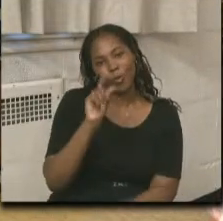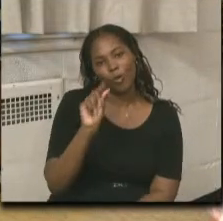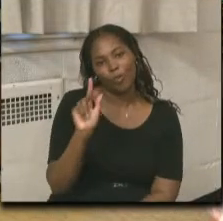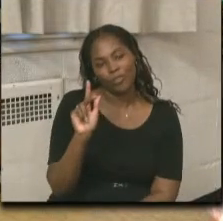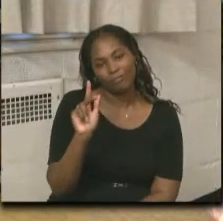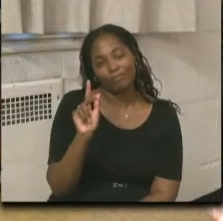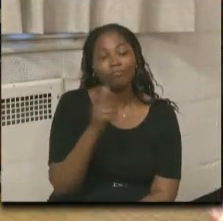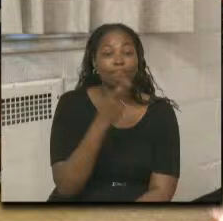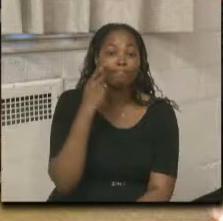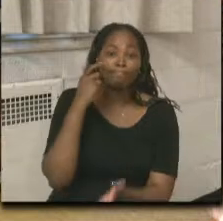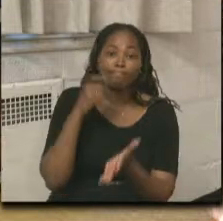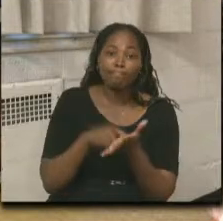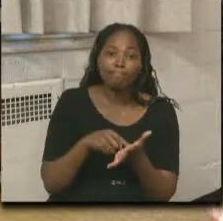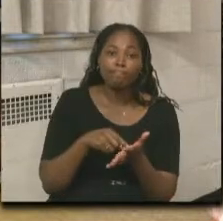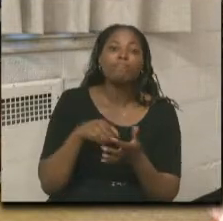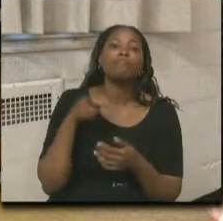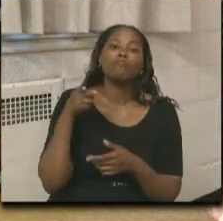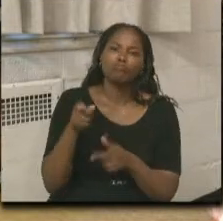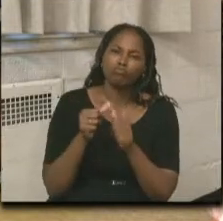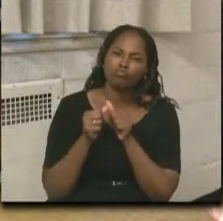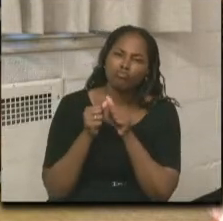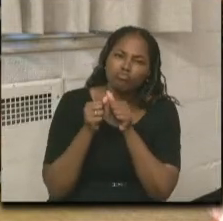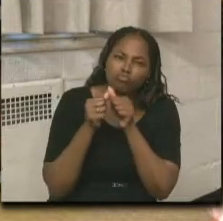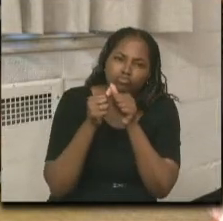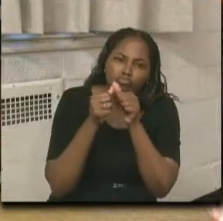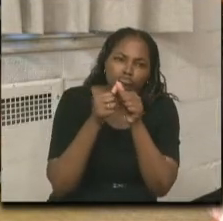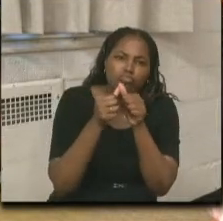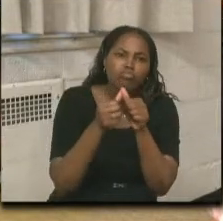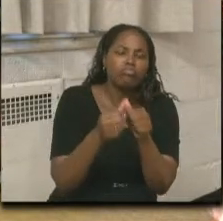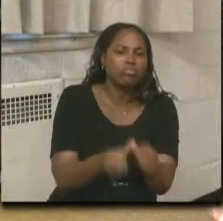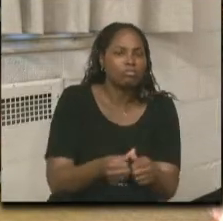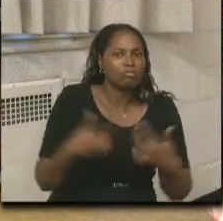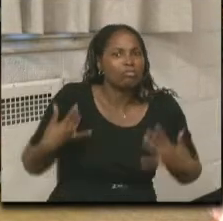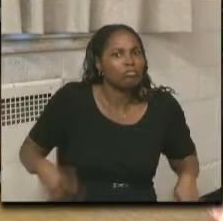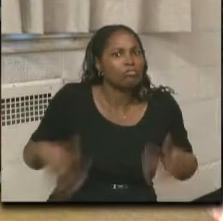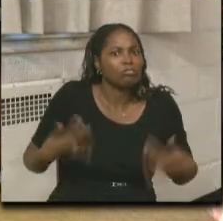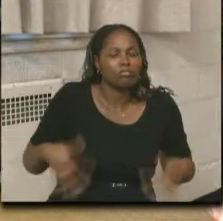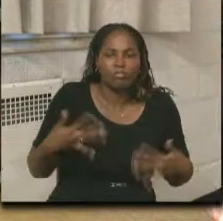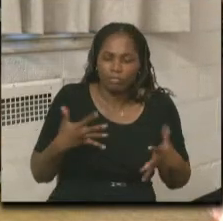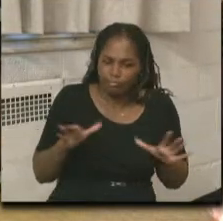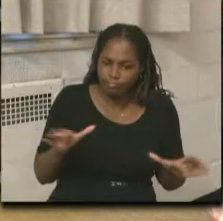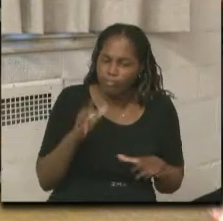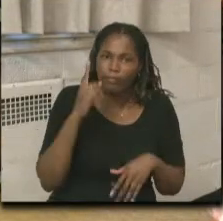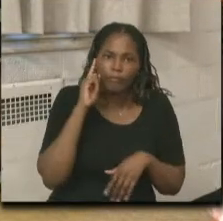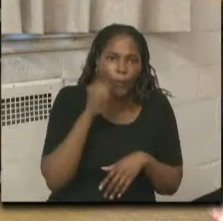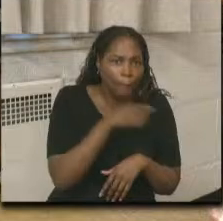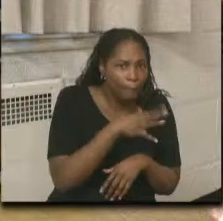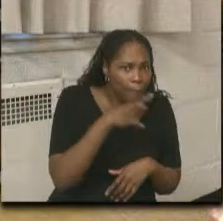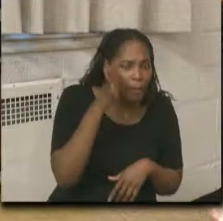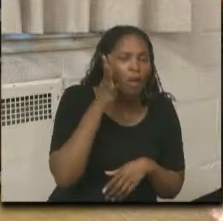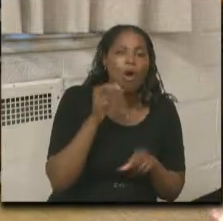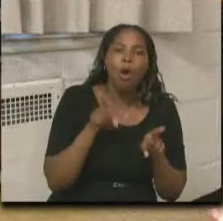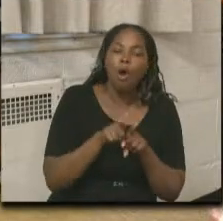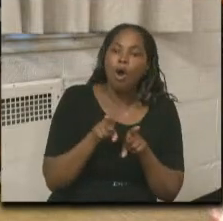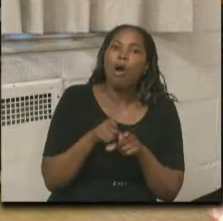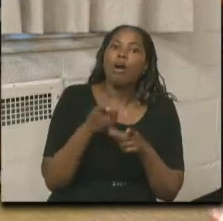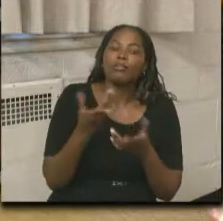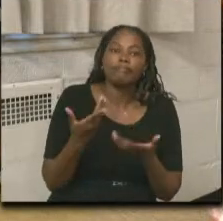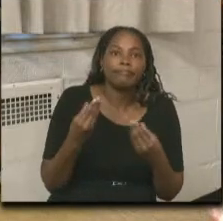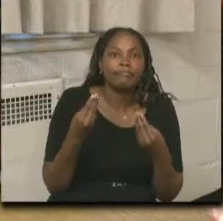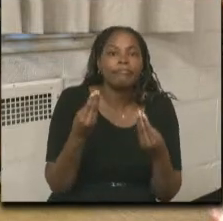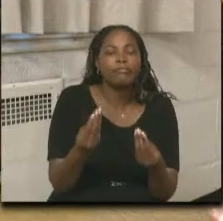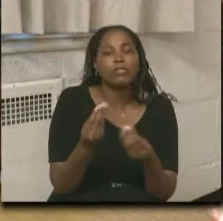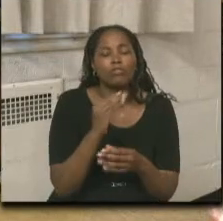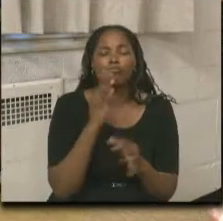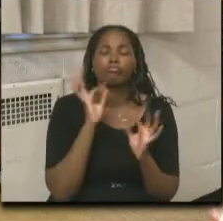long-term, tireless advocacy for the rights of children, of parents, and of gaining access to quality education in Prince George's County.